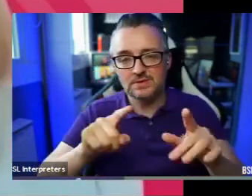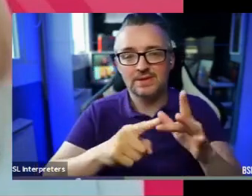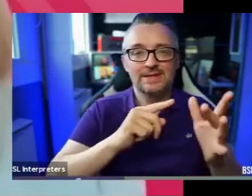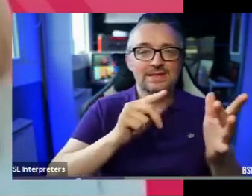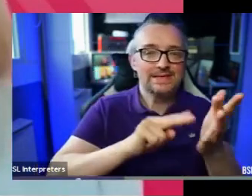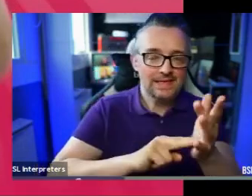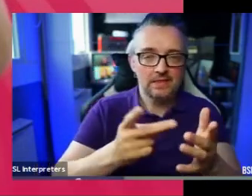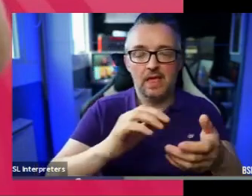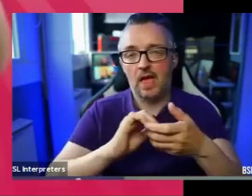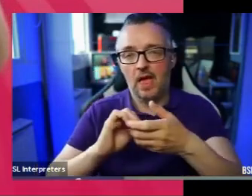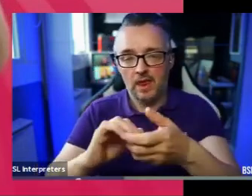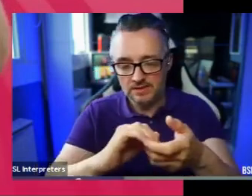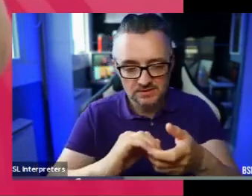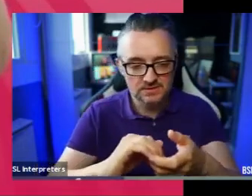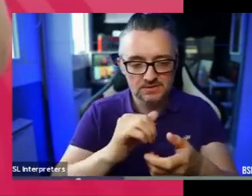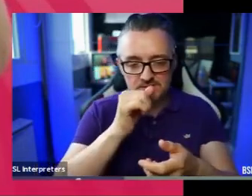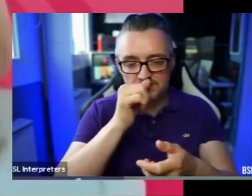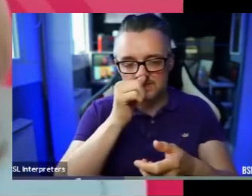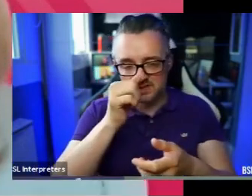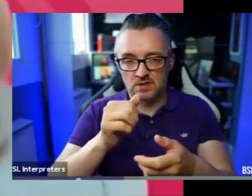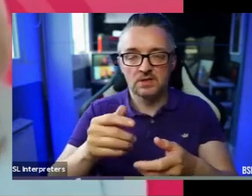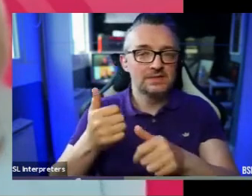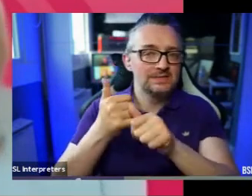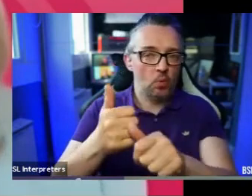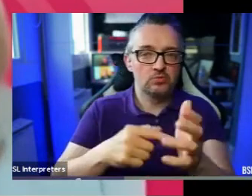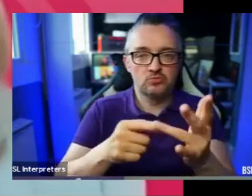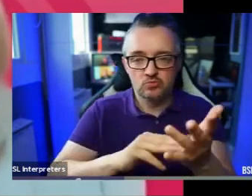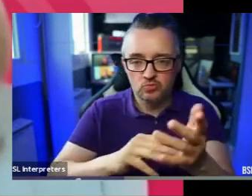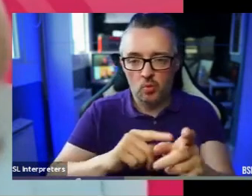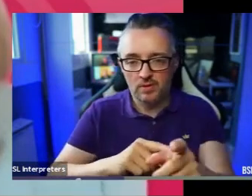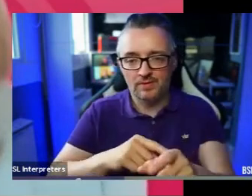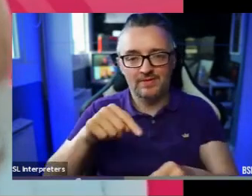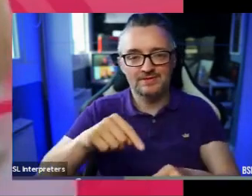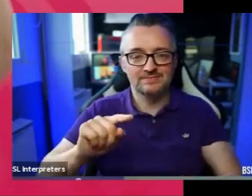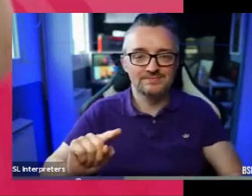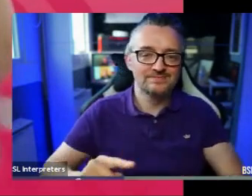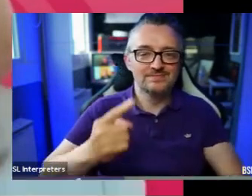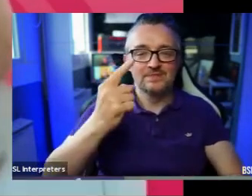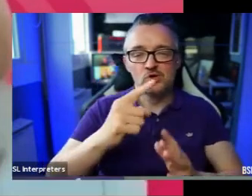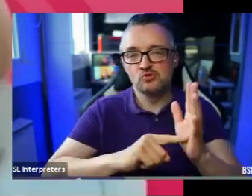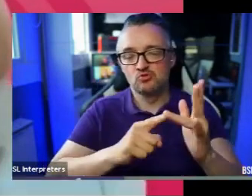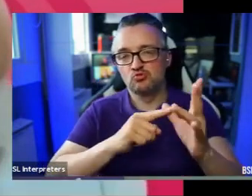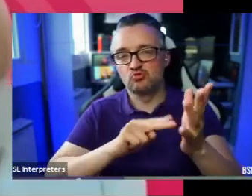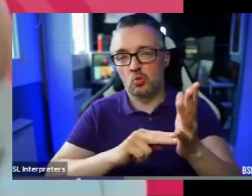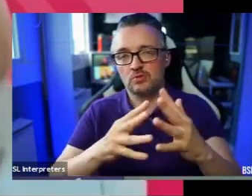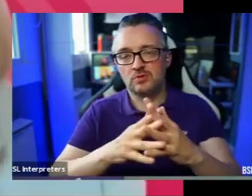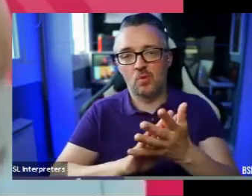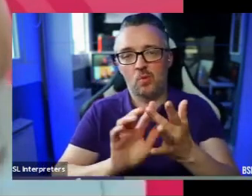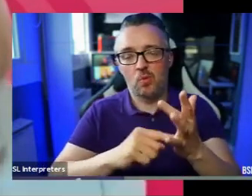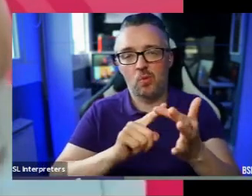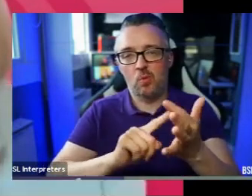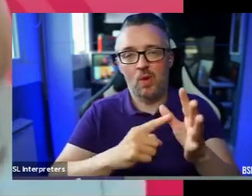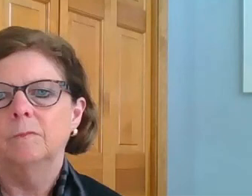podcast, to Ian and the Alliance for supporting Tommy in this inaugural Joan